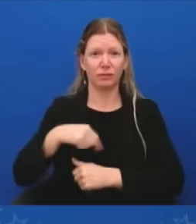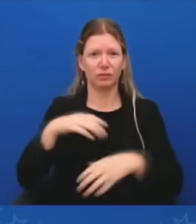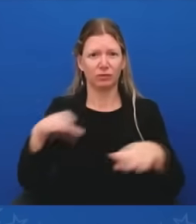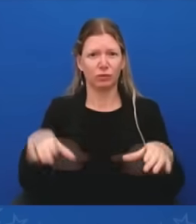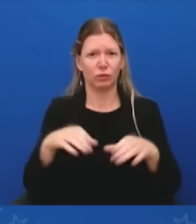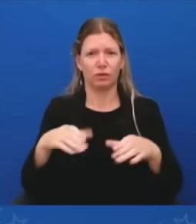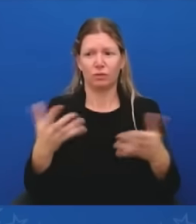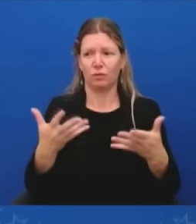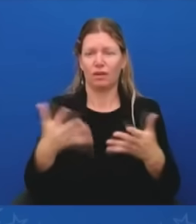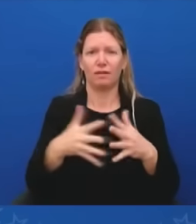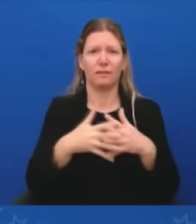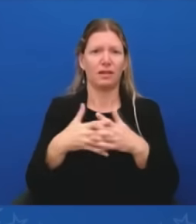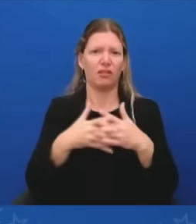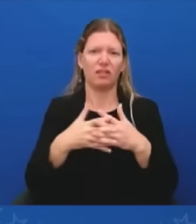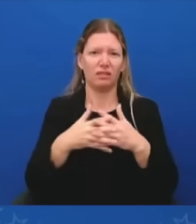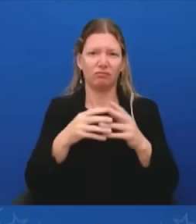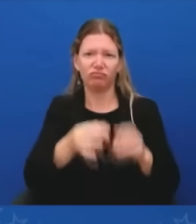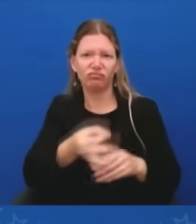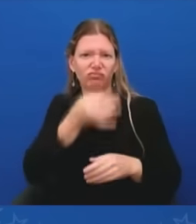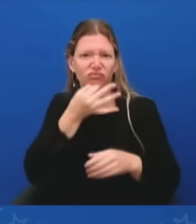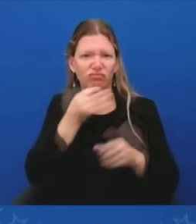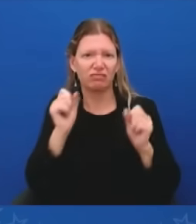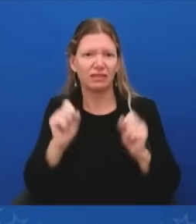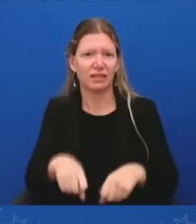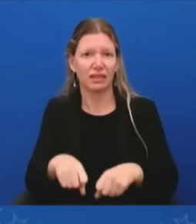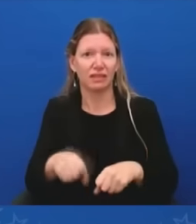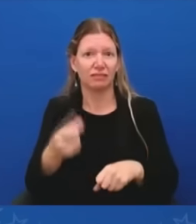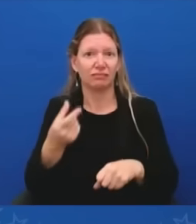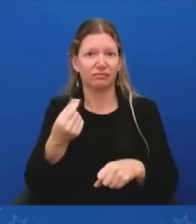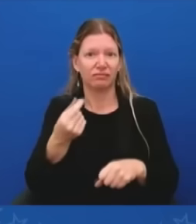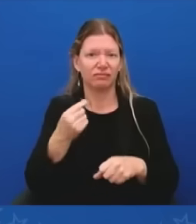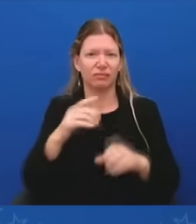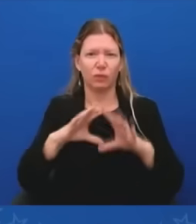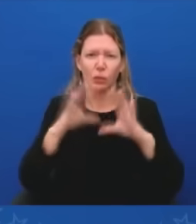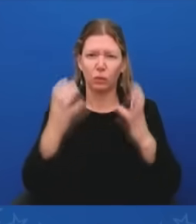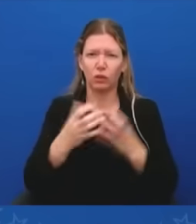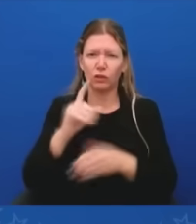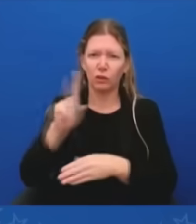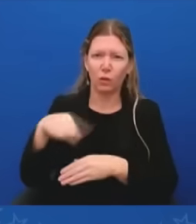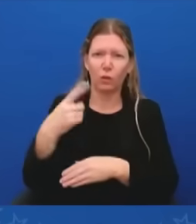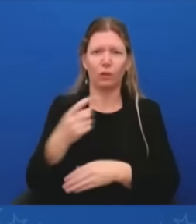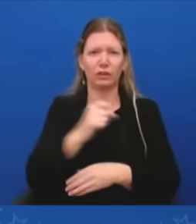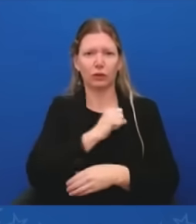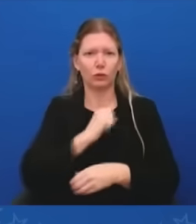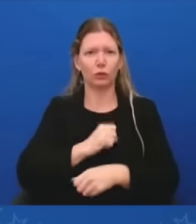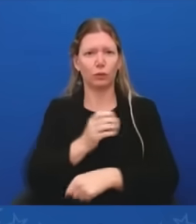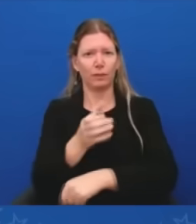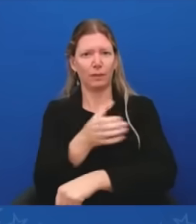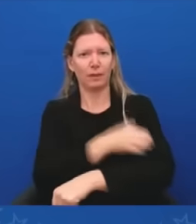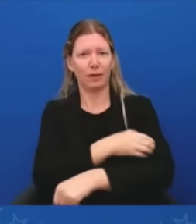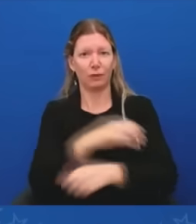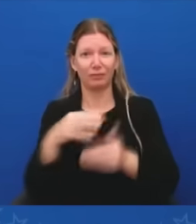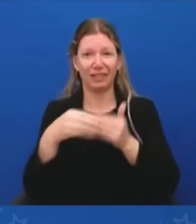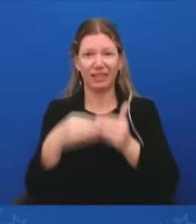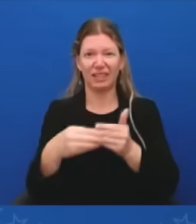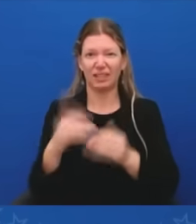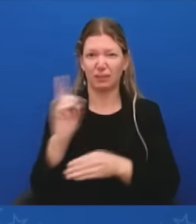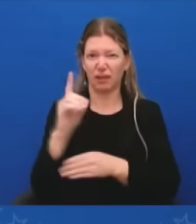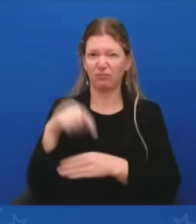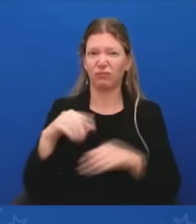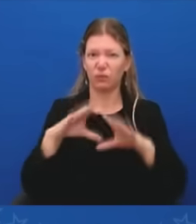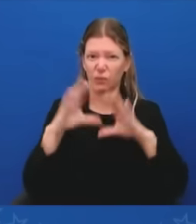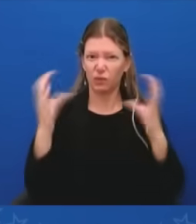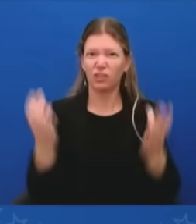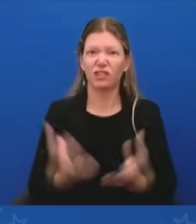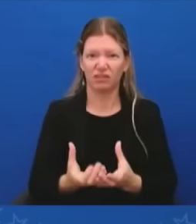and the leading democracy in the world. Never forget, America is the strongest when we lead not only by our example of our power, but